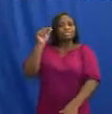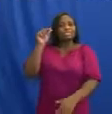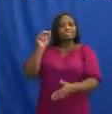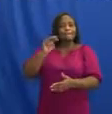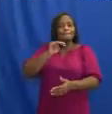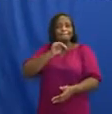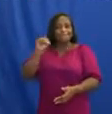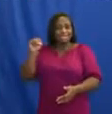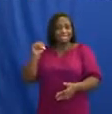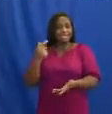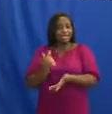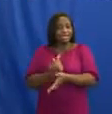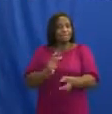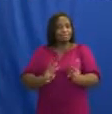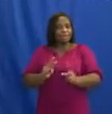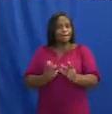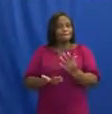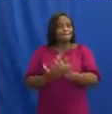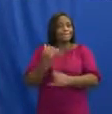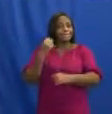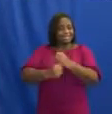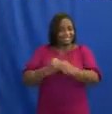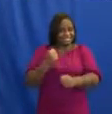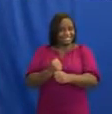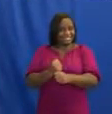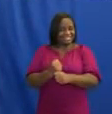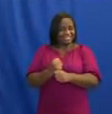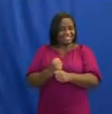million Ghanaians by the end of this year.